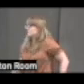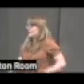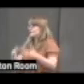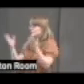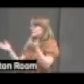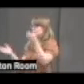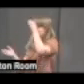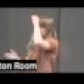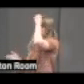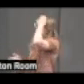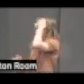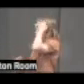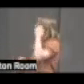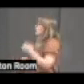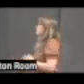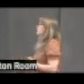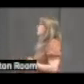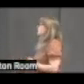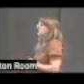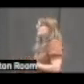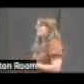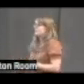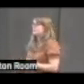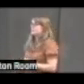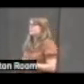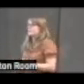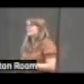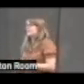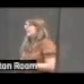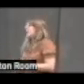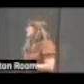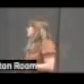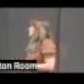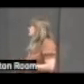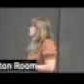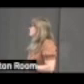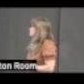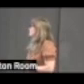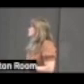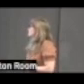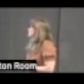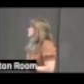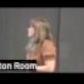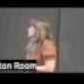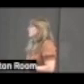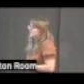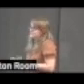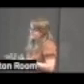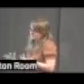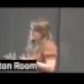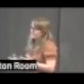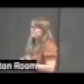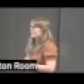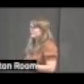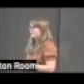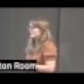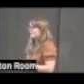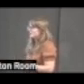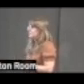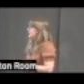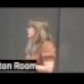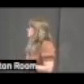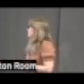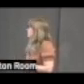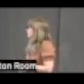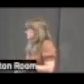So conservation breeding managers come and they learn these methods from me. Last year and the year before, because of COVID, we held it virtually,